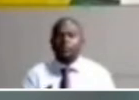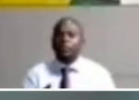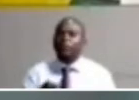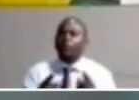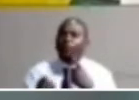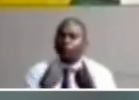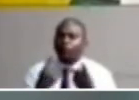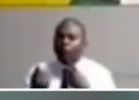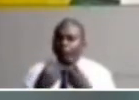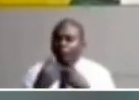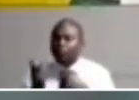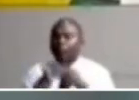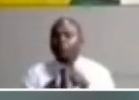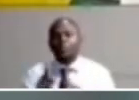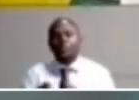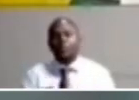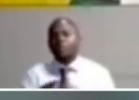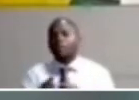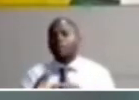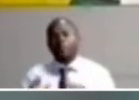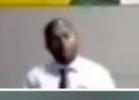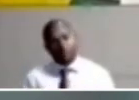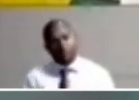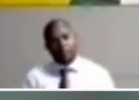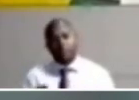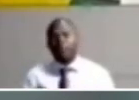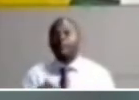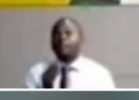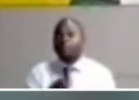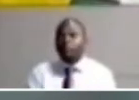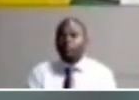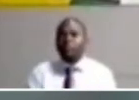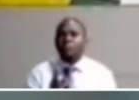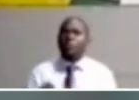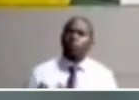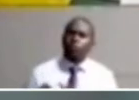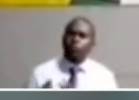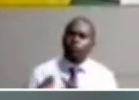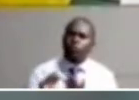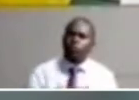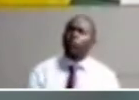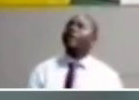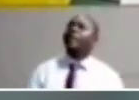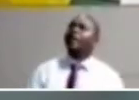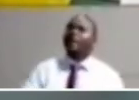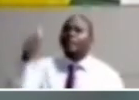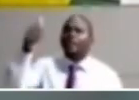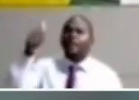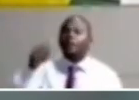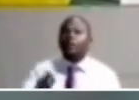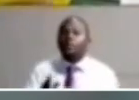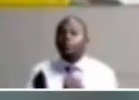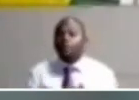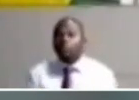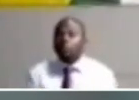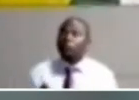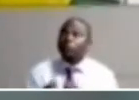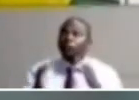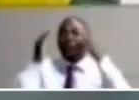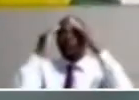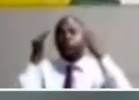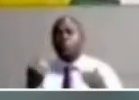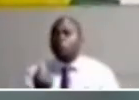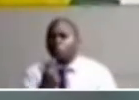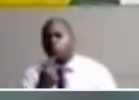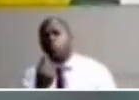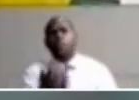talking to them. But I would be, because when I stop, they would gather. And when they gather, you don't know